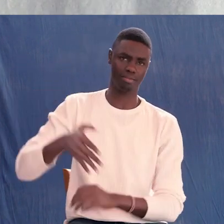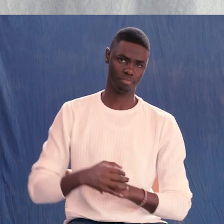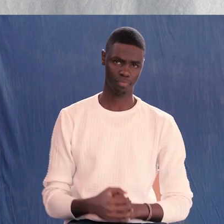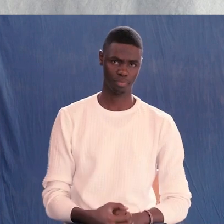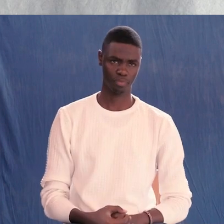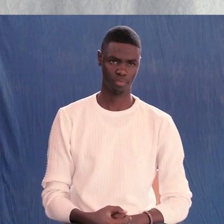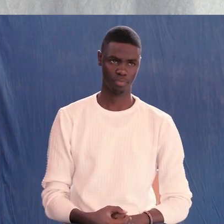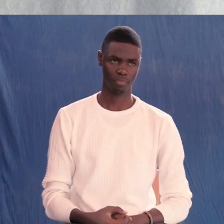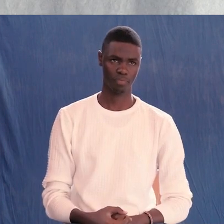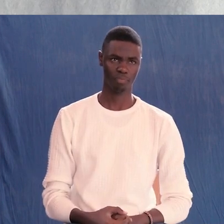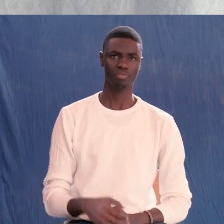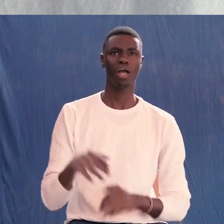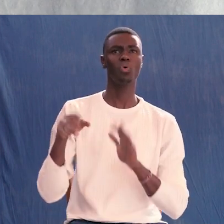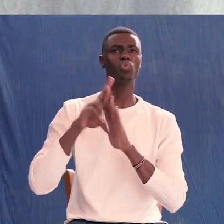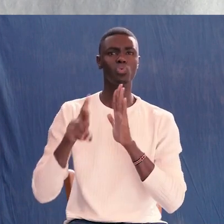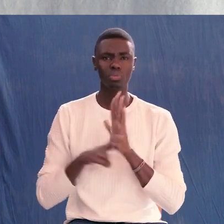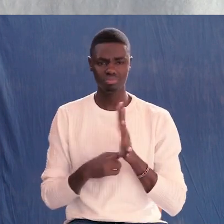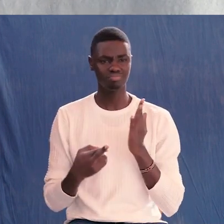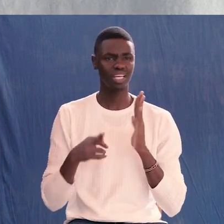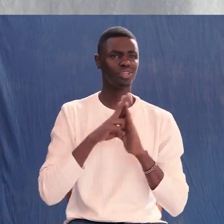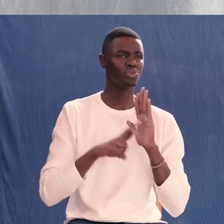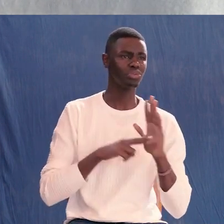A lot of rules and rule keeping.